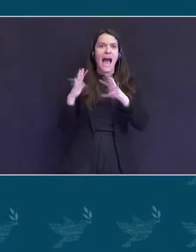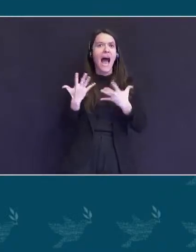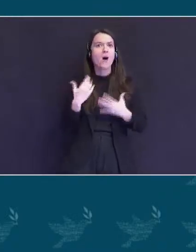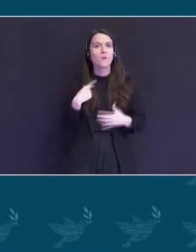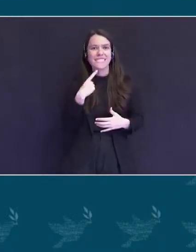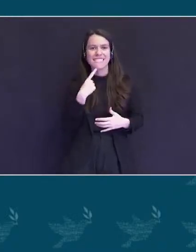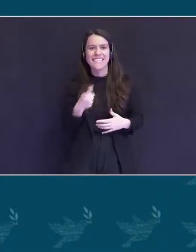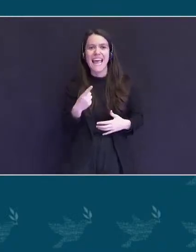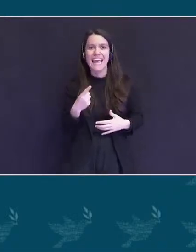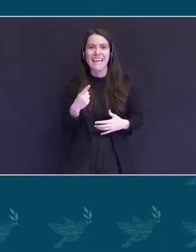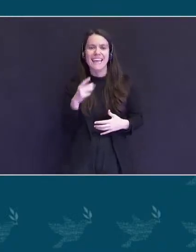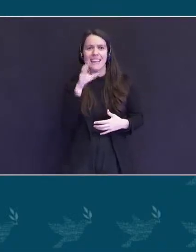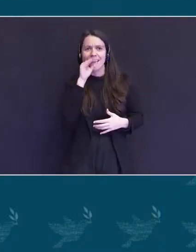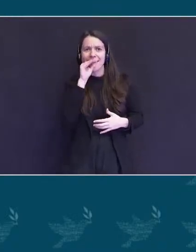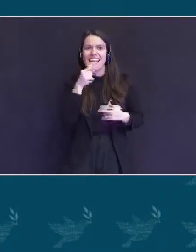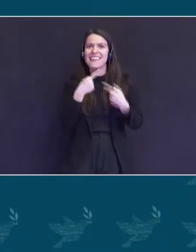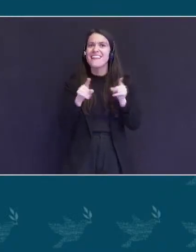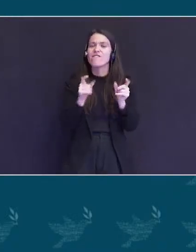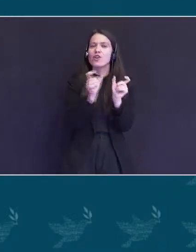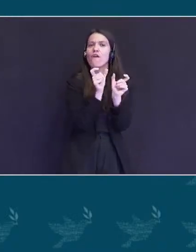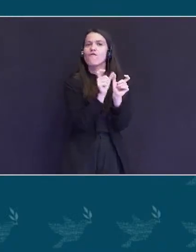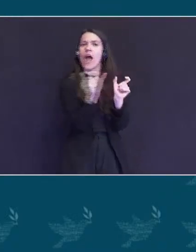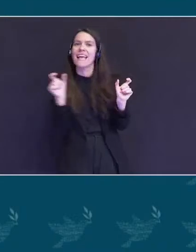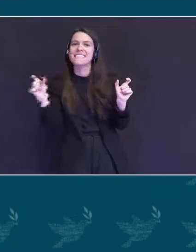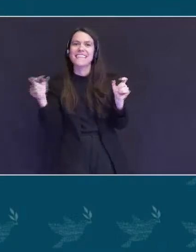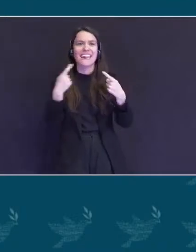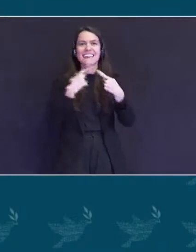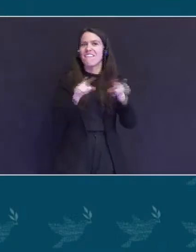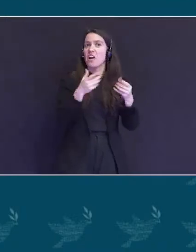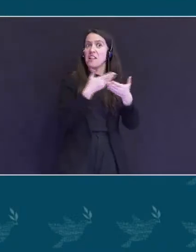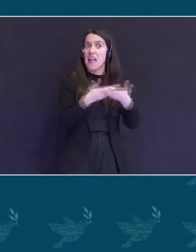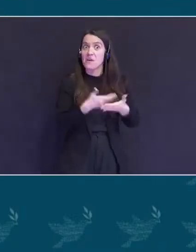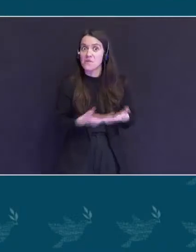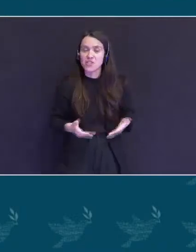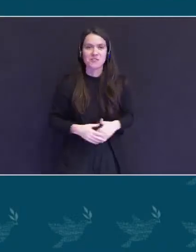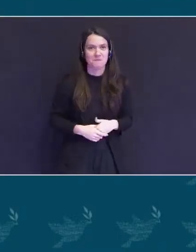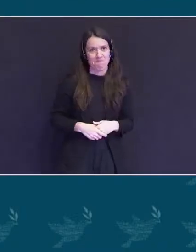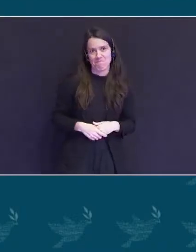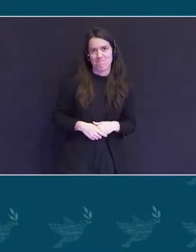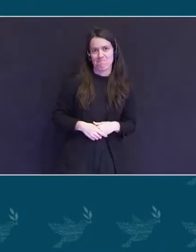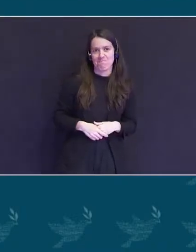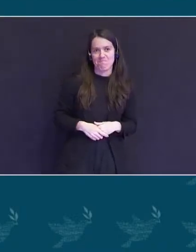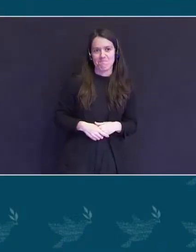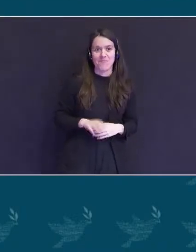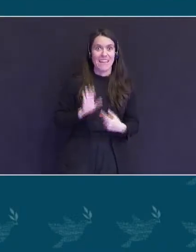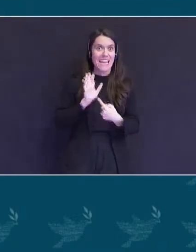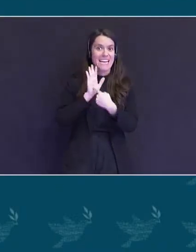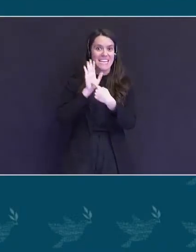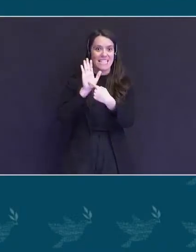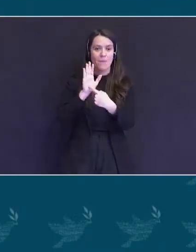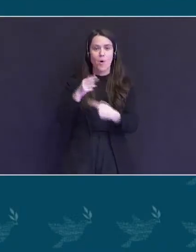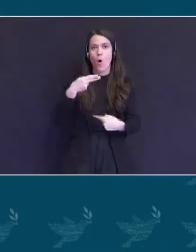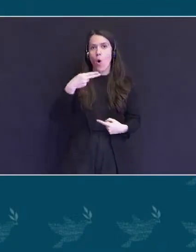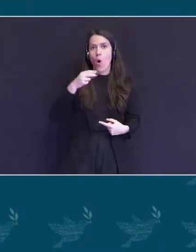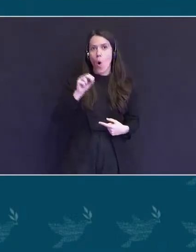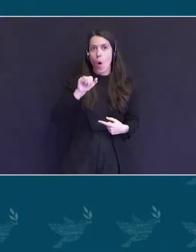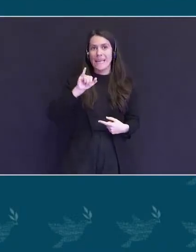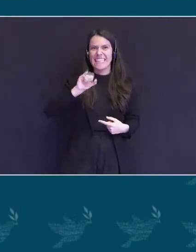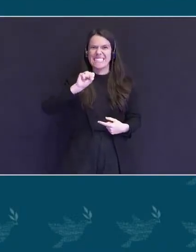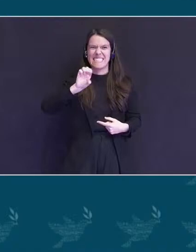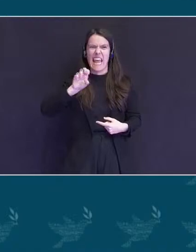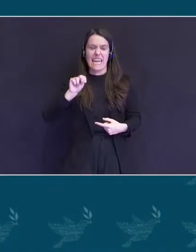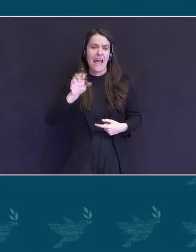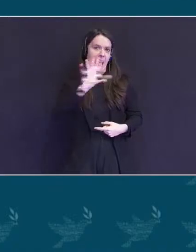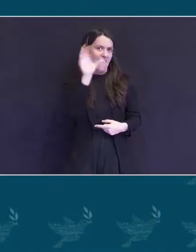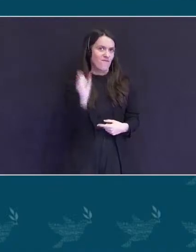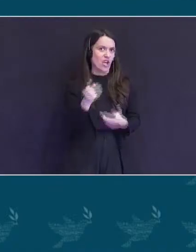pronounce different phrases in different languages. For example, in Khoisan, this is African language, and